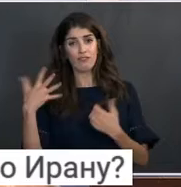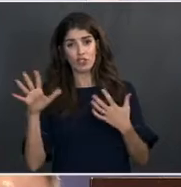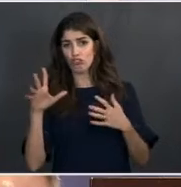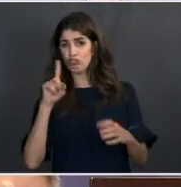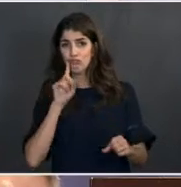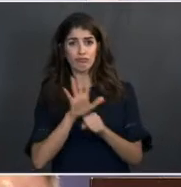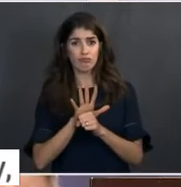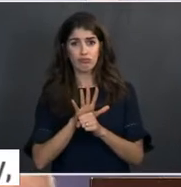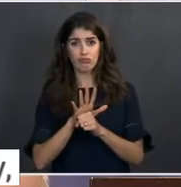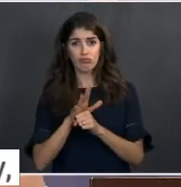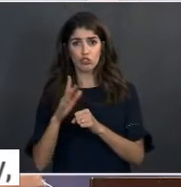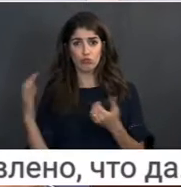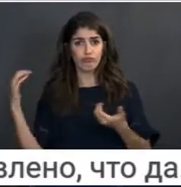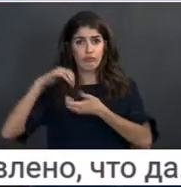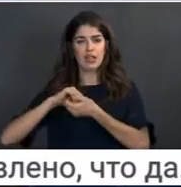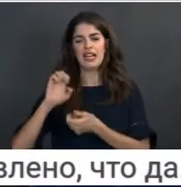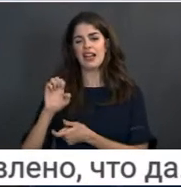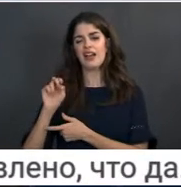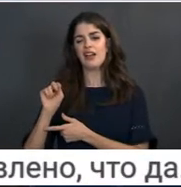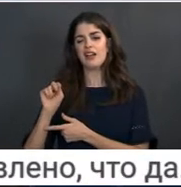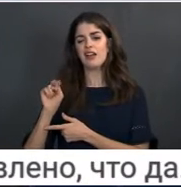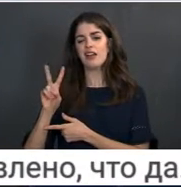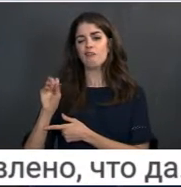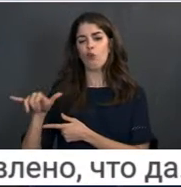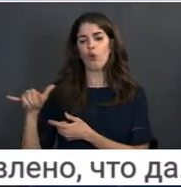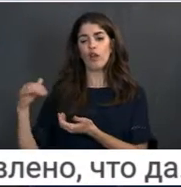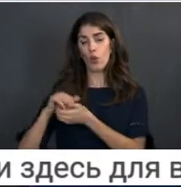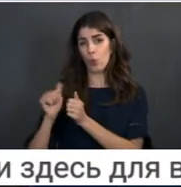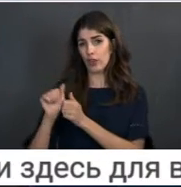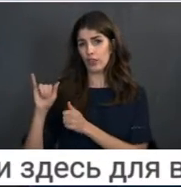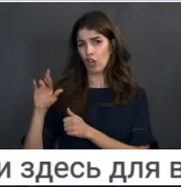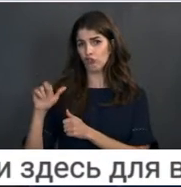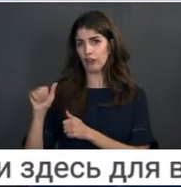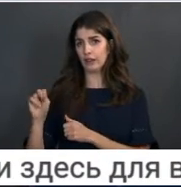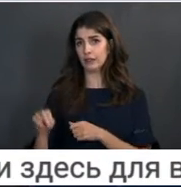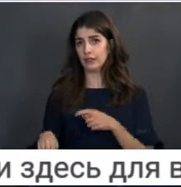for Iran? Is that? I can. I believe it was announced this morning, yes?